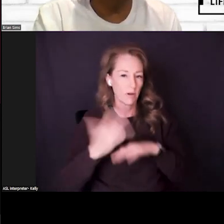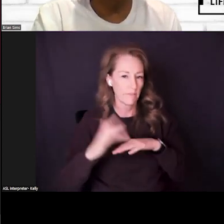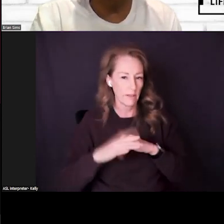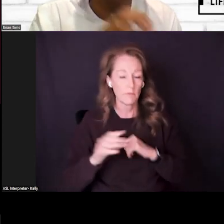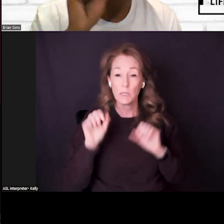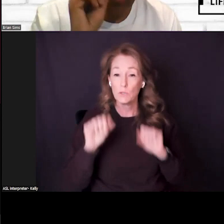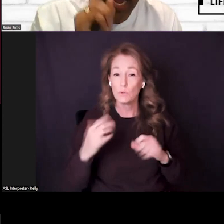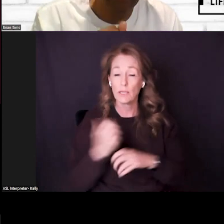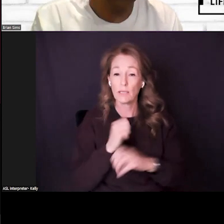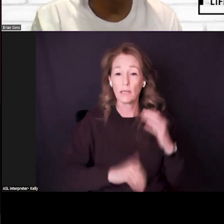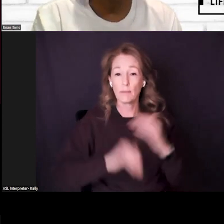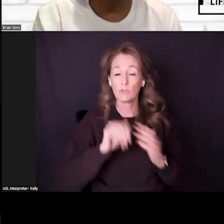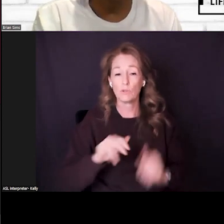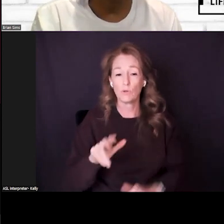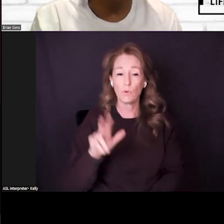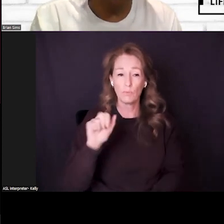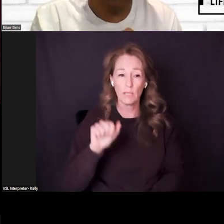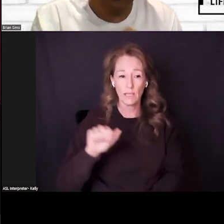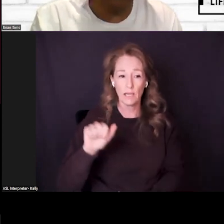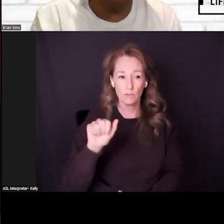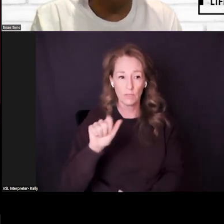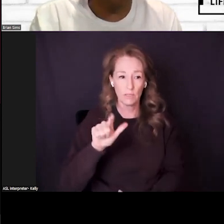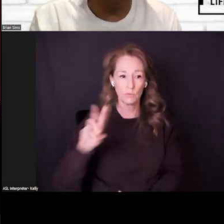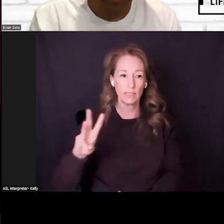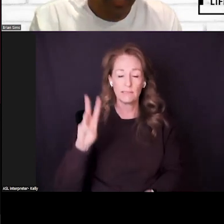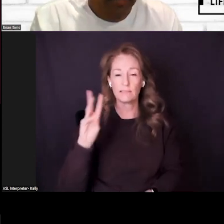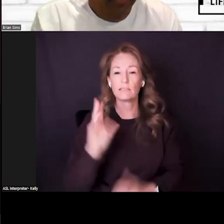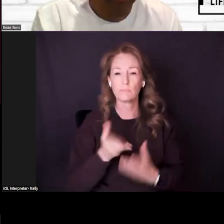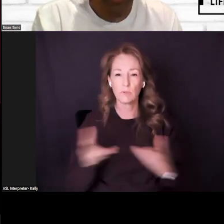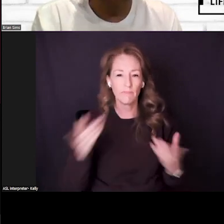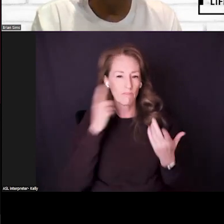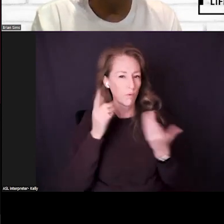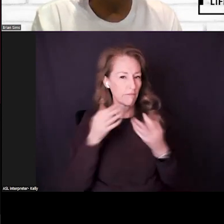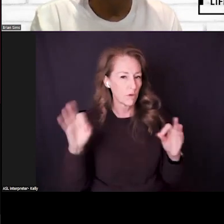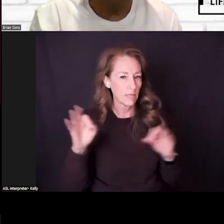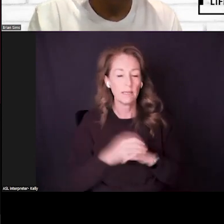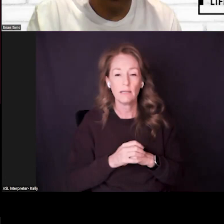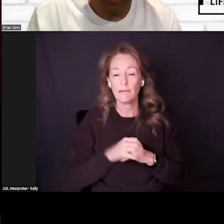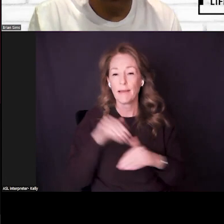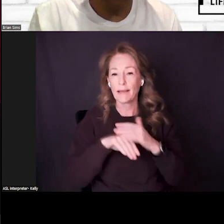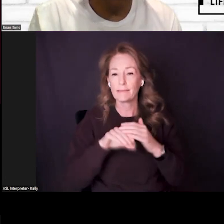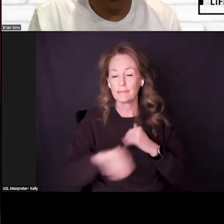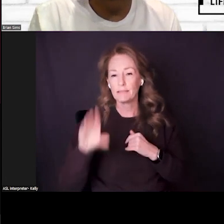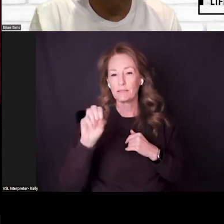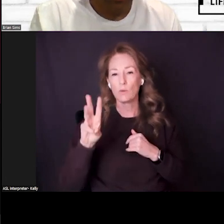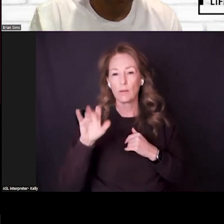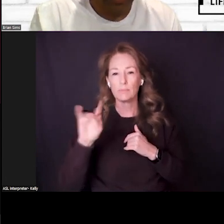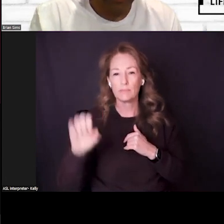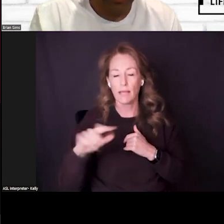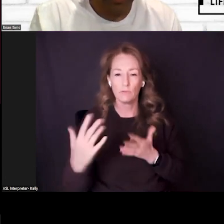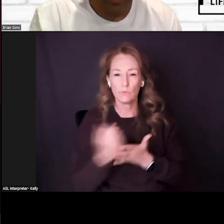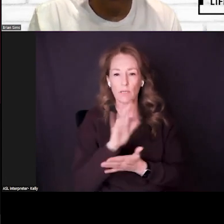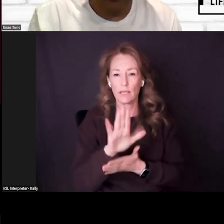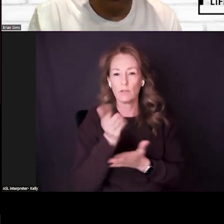326 materials for absolutely free. Please access this site to obtain the materials so we can get the word out